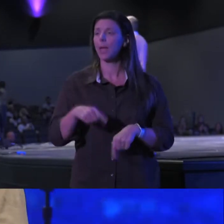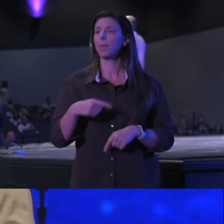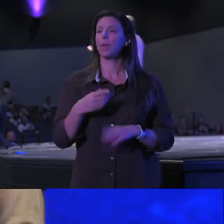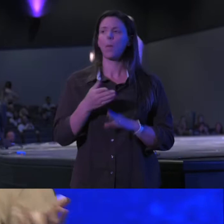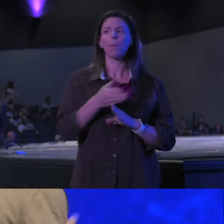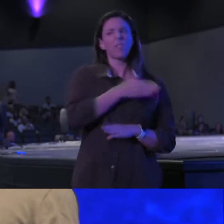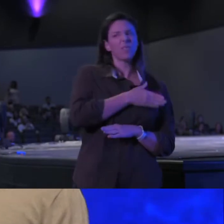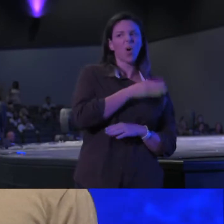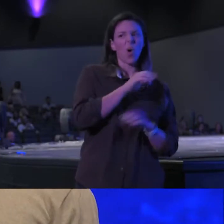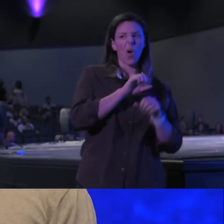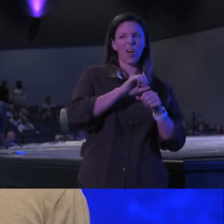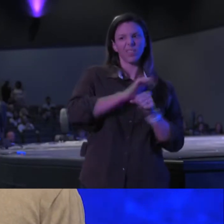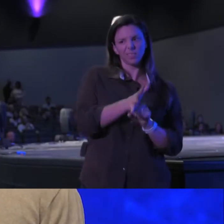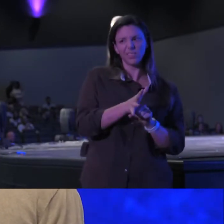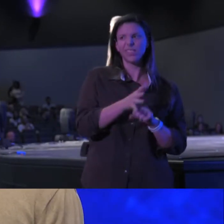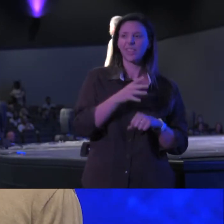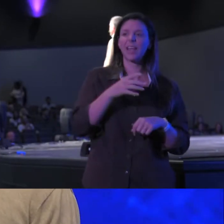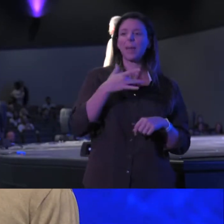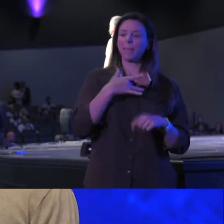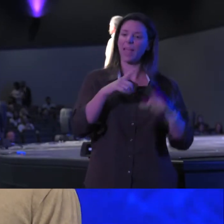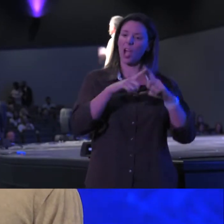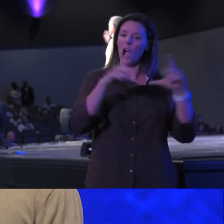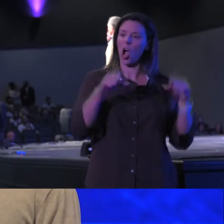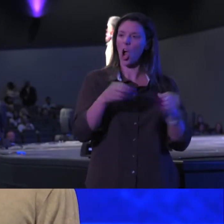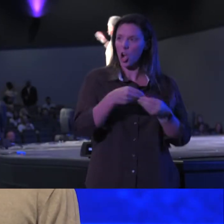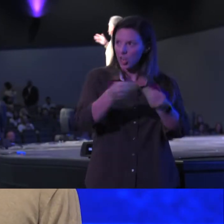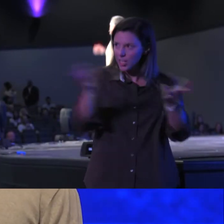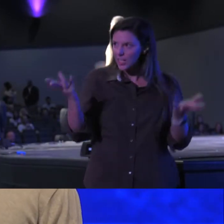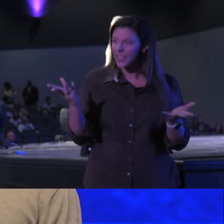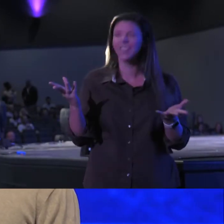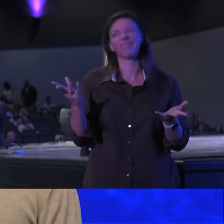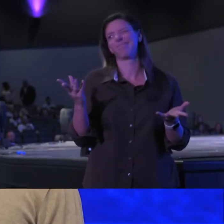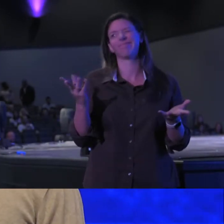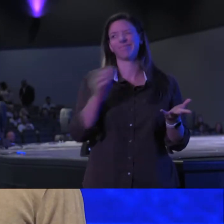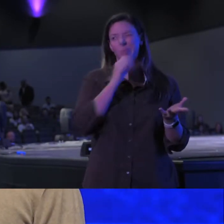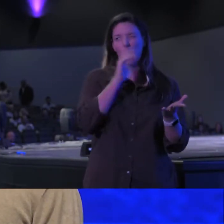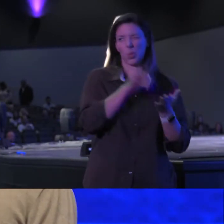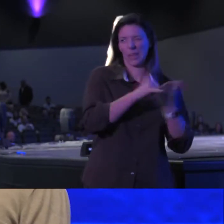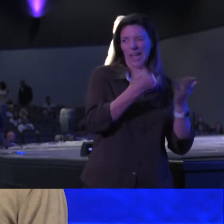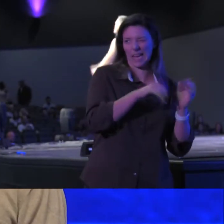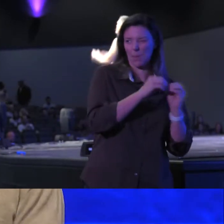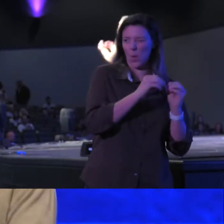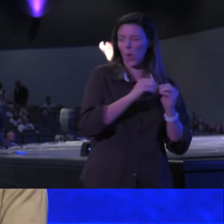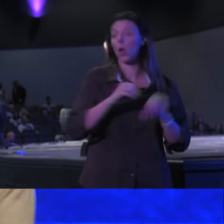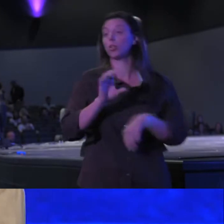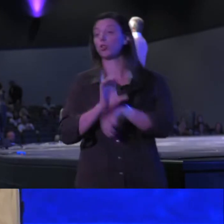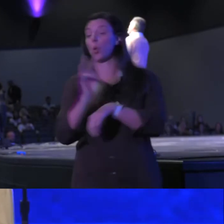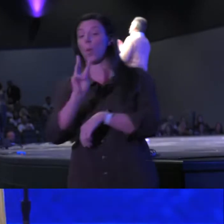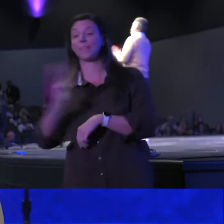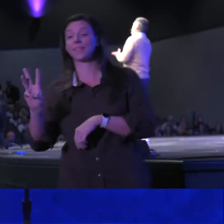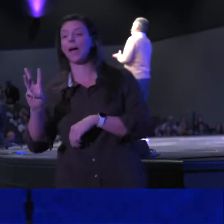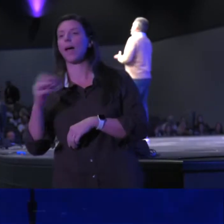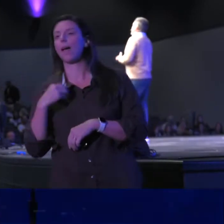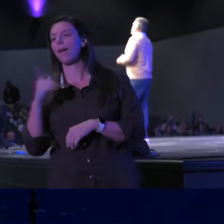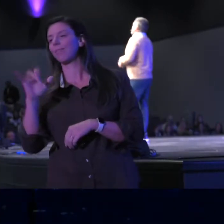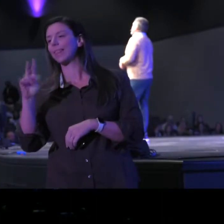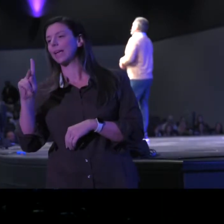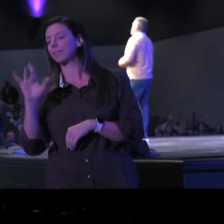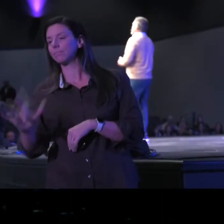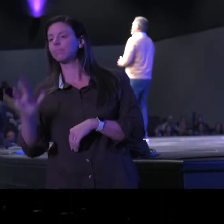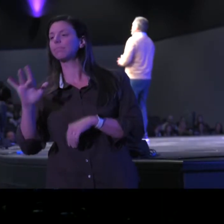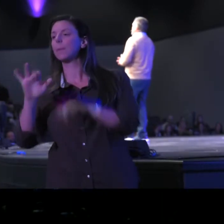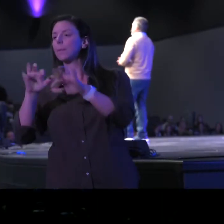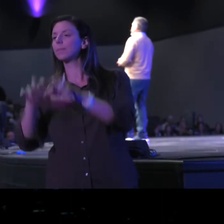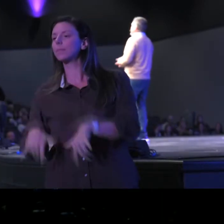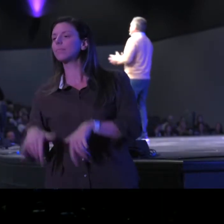around. We don't do that anymore. On our church website is a link to connect with us. We would love for you to fill out a